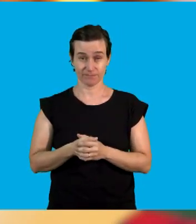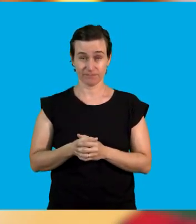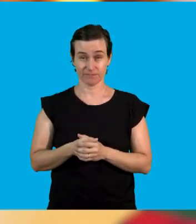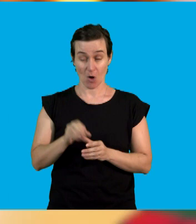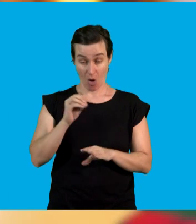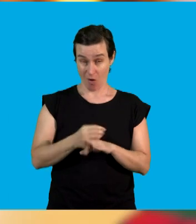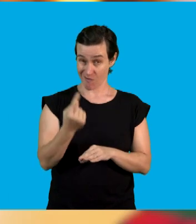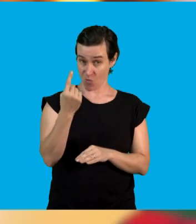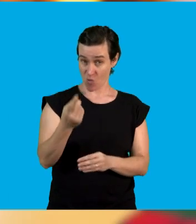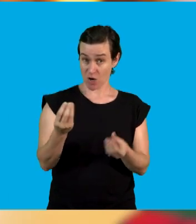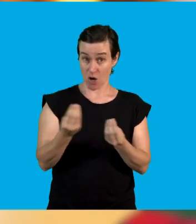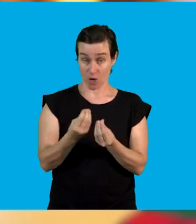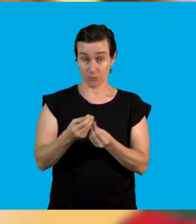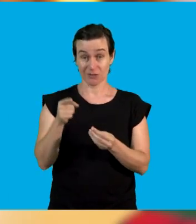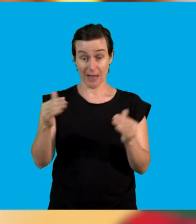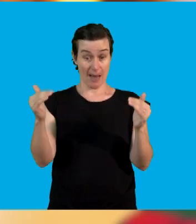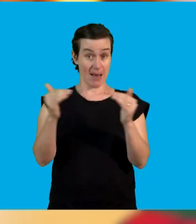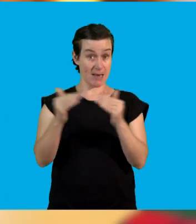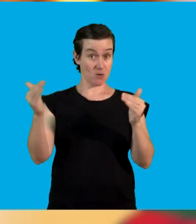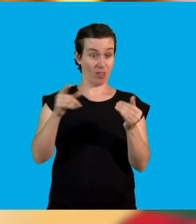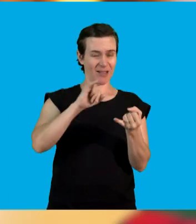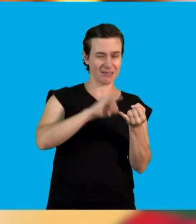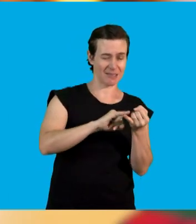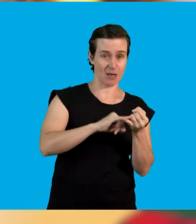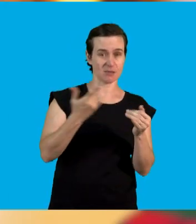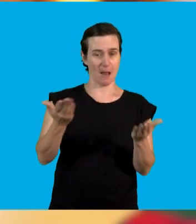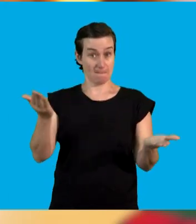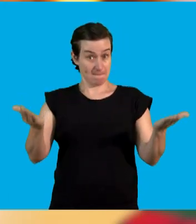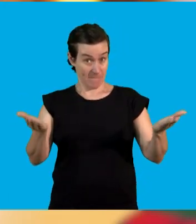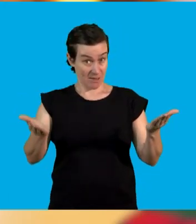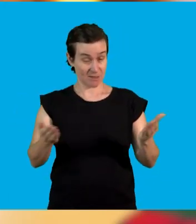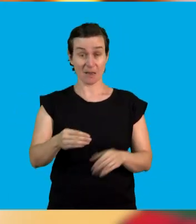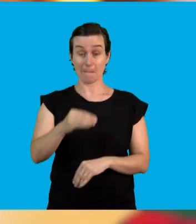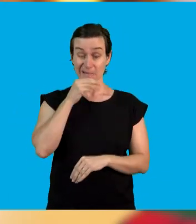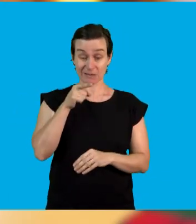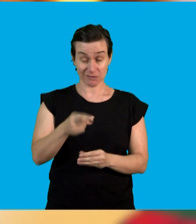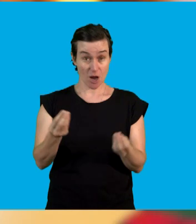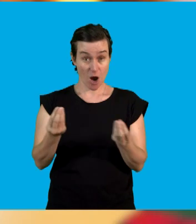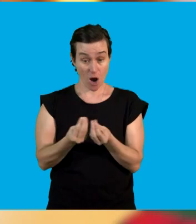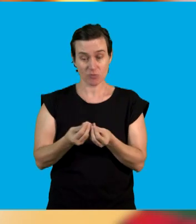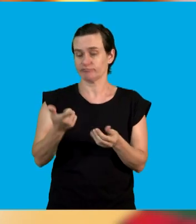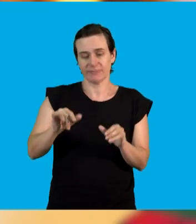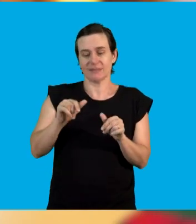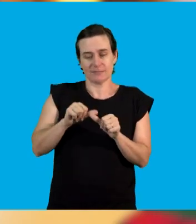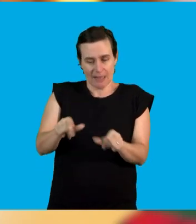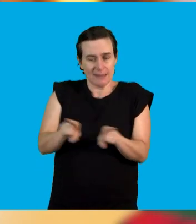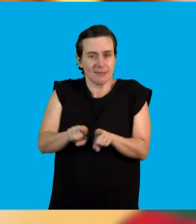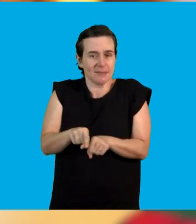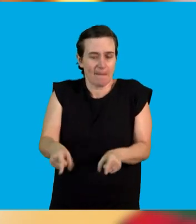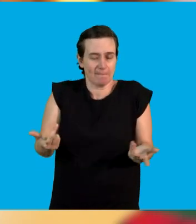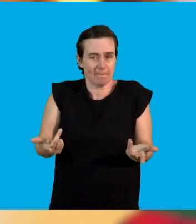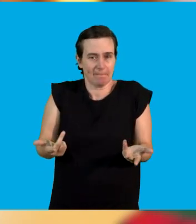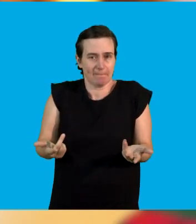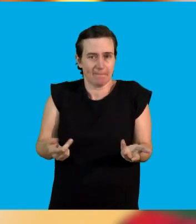or exerted onto that object be equal in magnitude, balancing each other out, then that object will be not going anywhere.